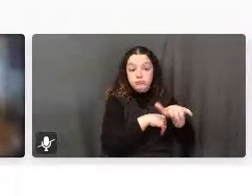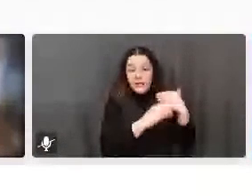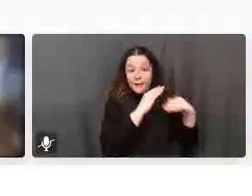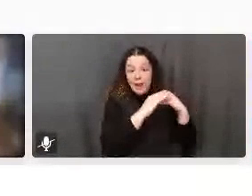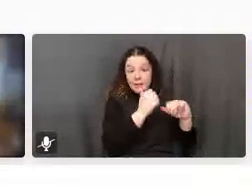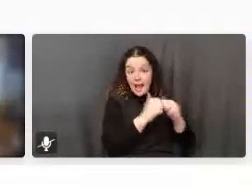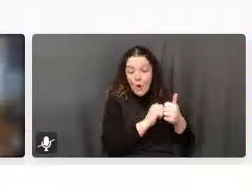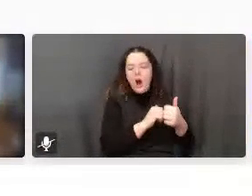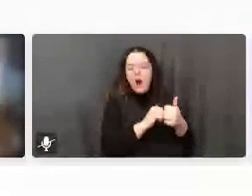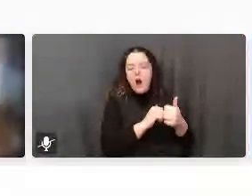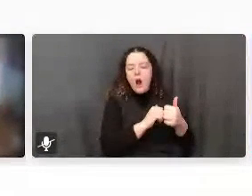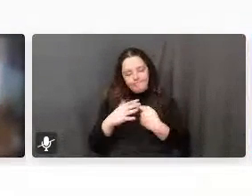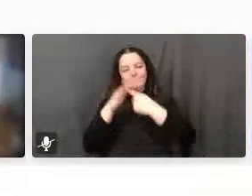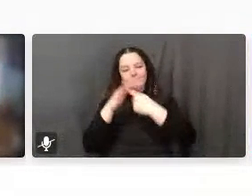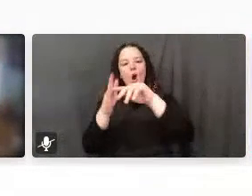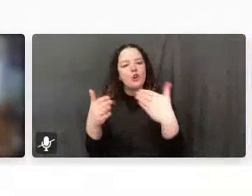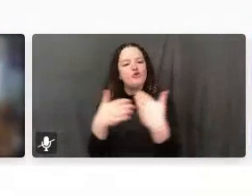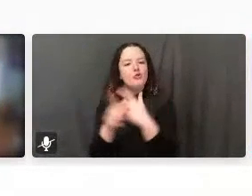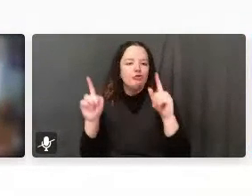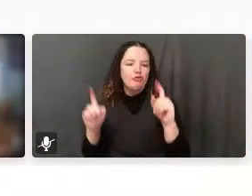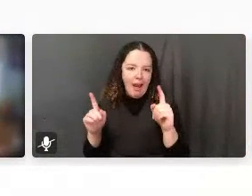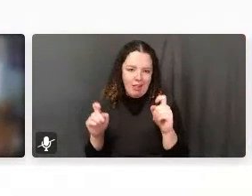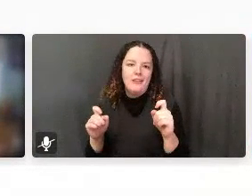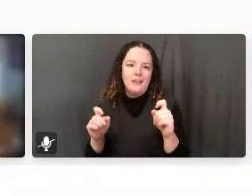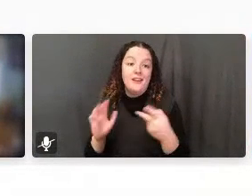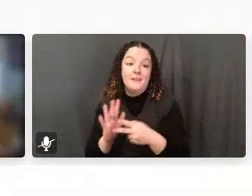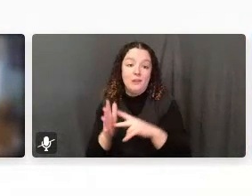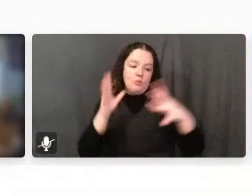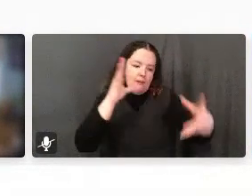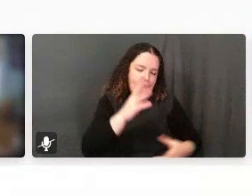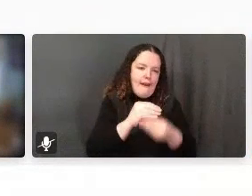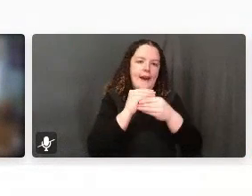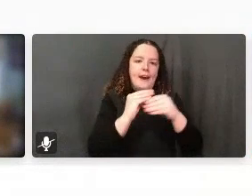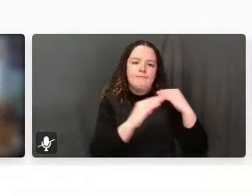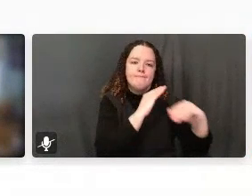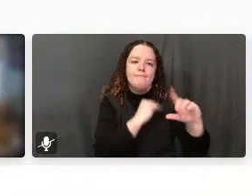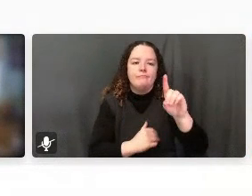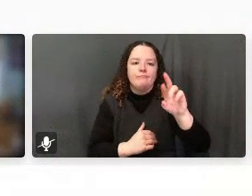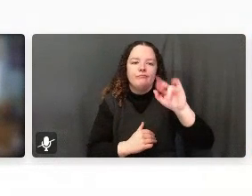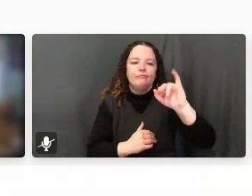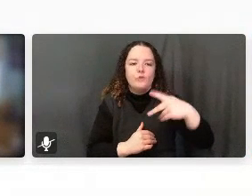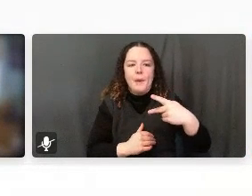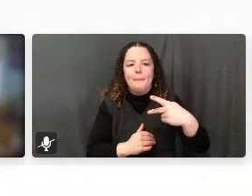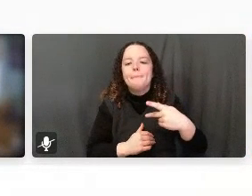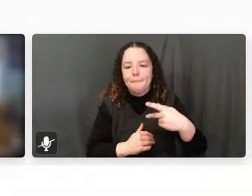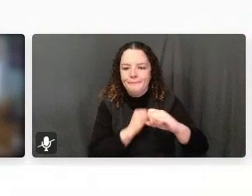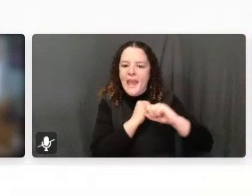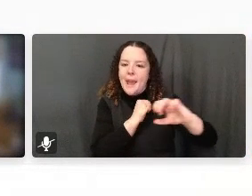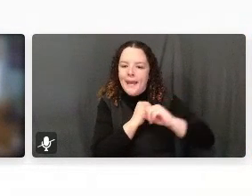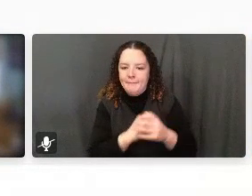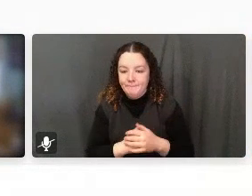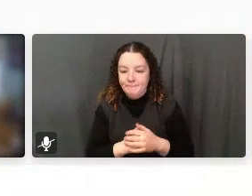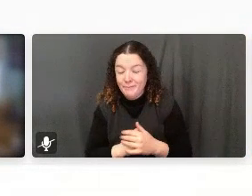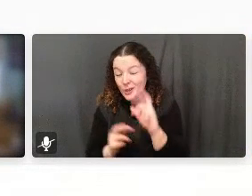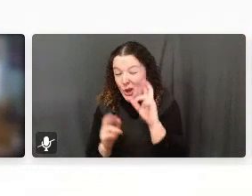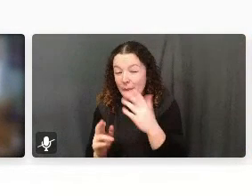new sales pipeline, and that is what triggers them to get added for that drip campaign. I hope that was a good answer for